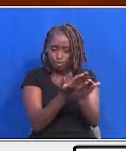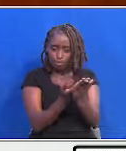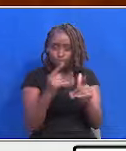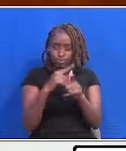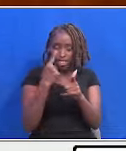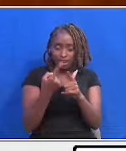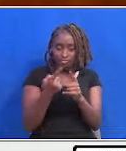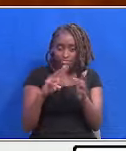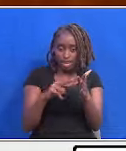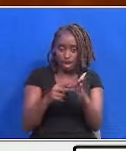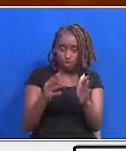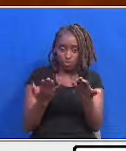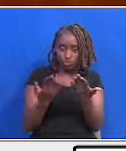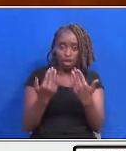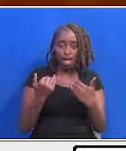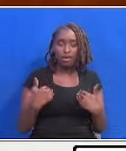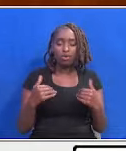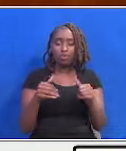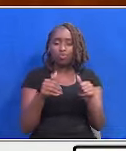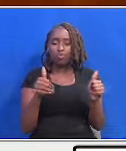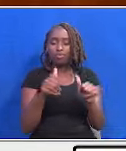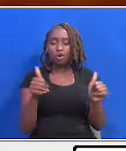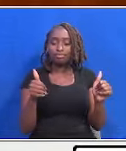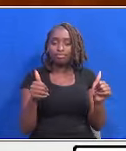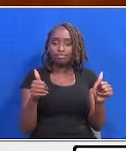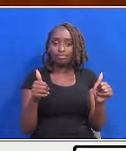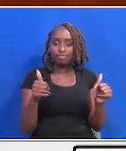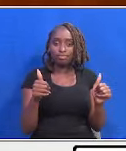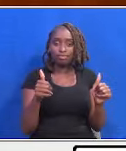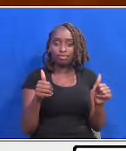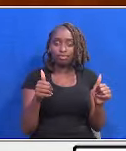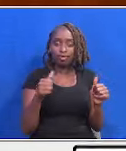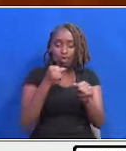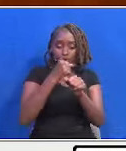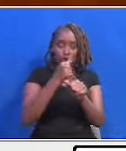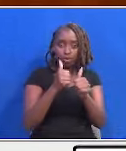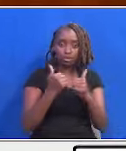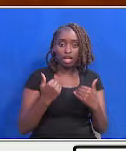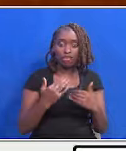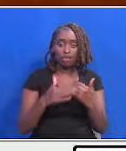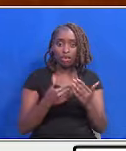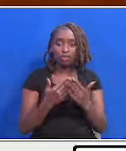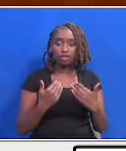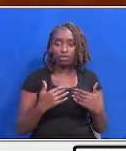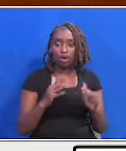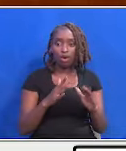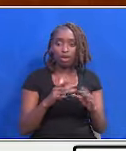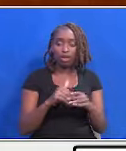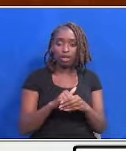it is a very well done piece of work, having looked at the whole scope